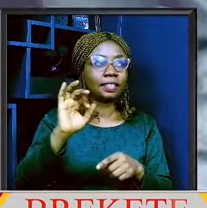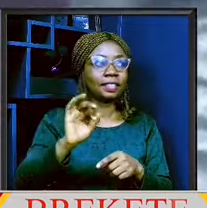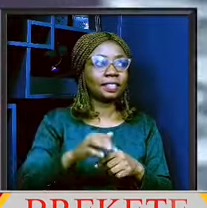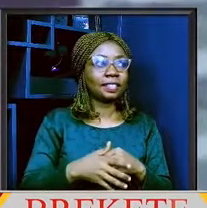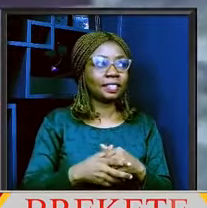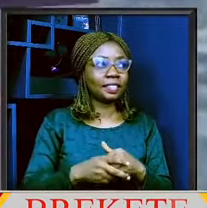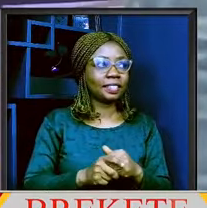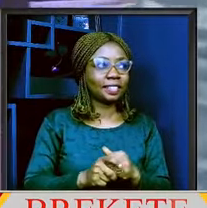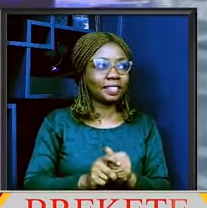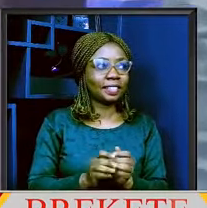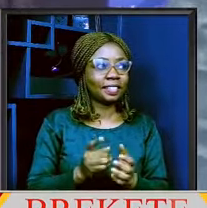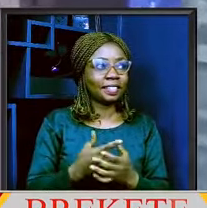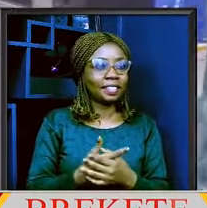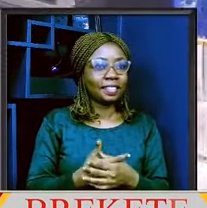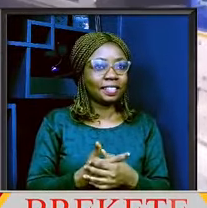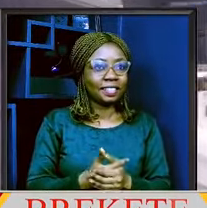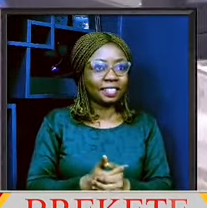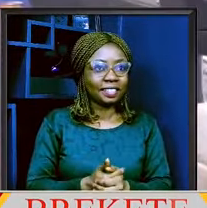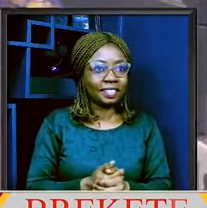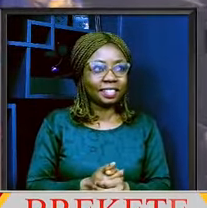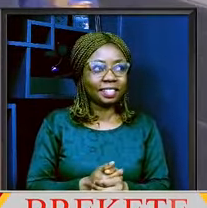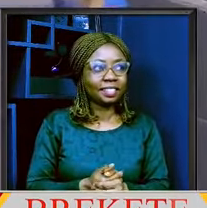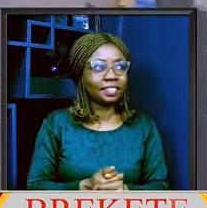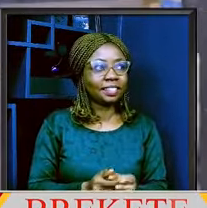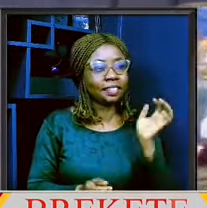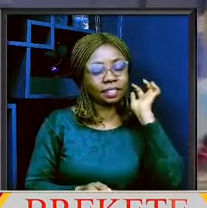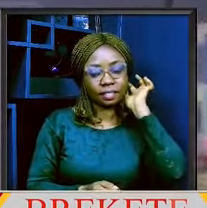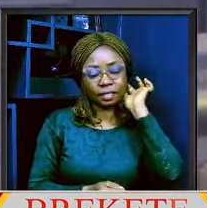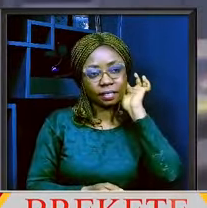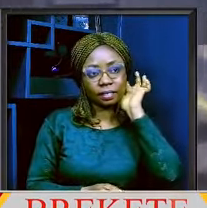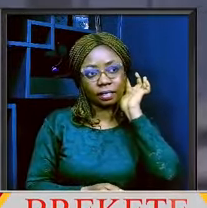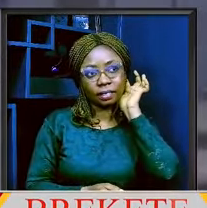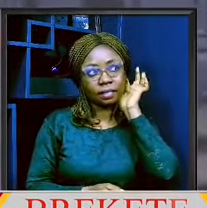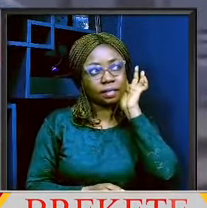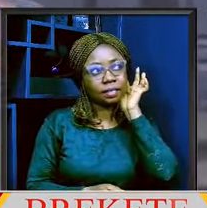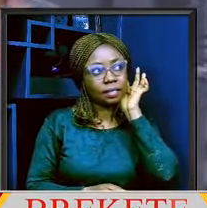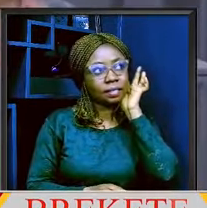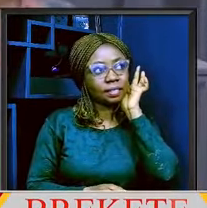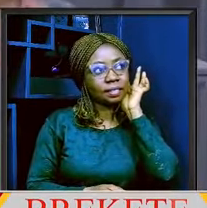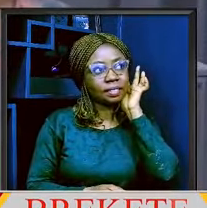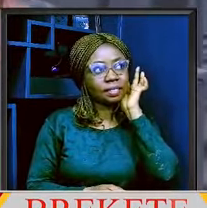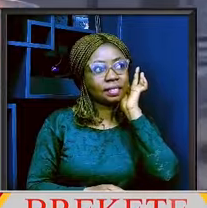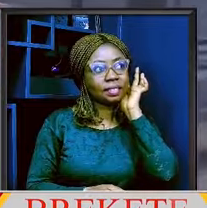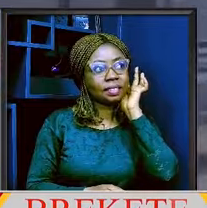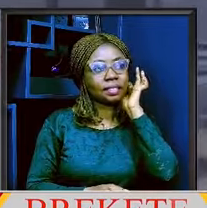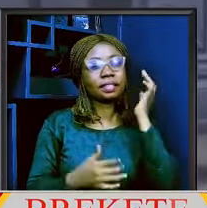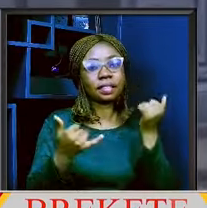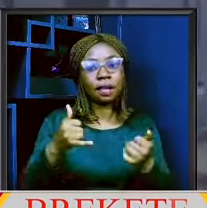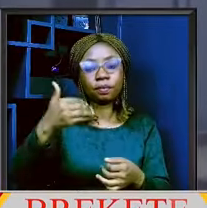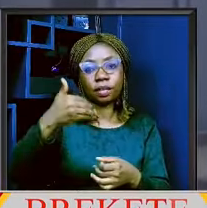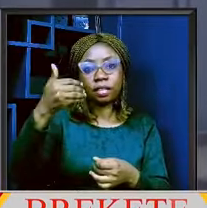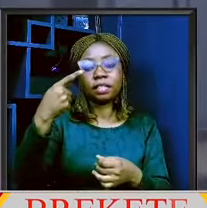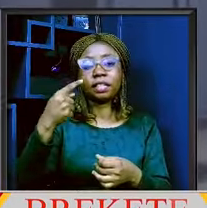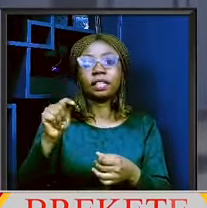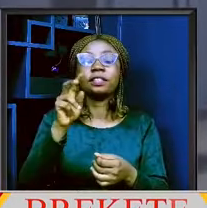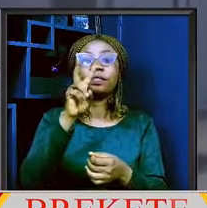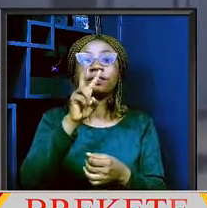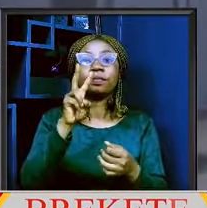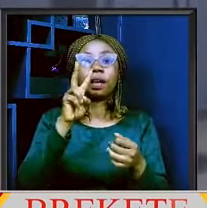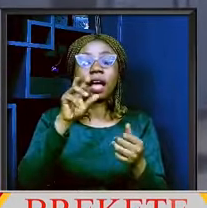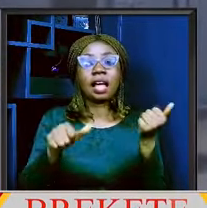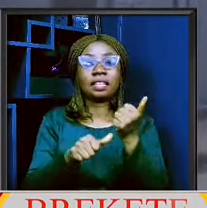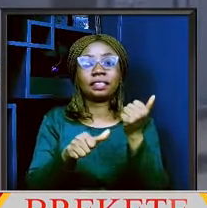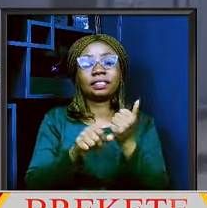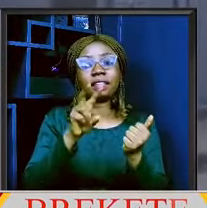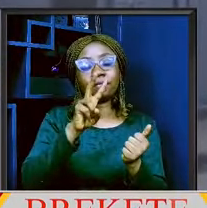It's okay. Then the next is the Deputy Vice Chancellor Academic, Professor M.S.